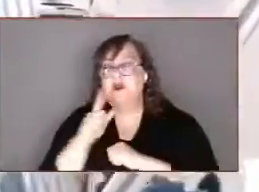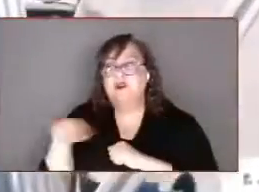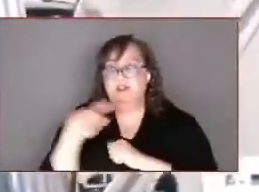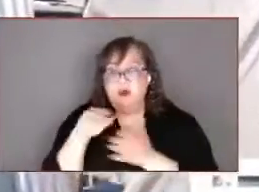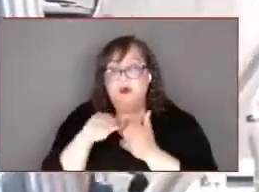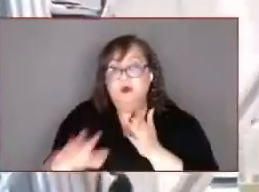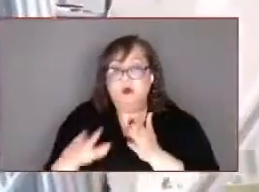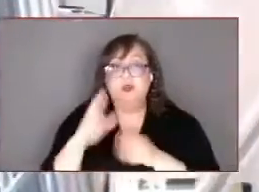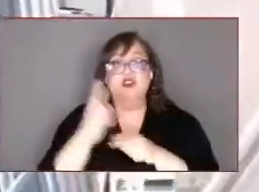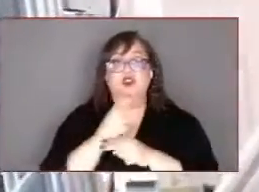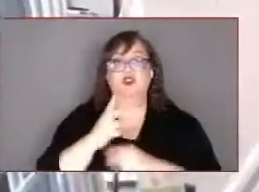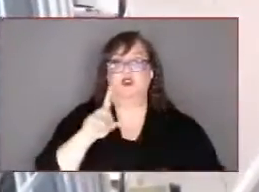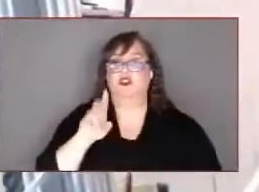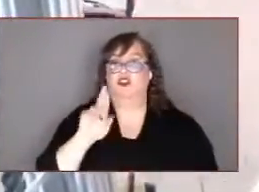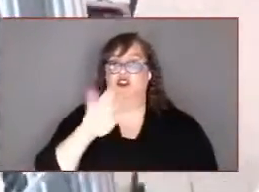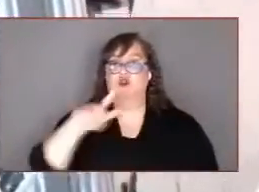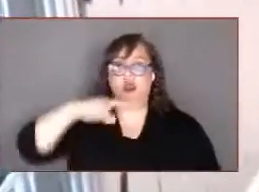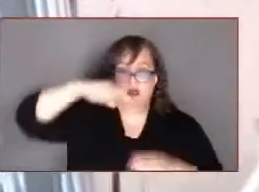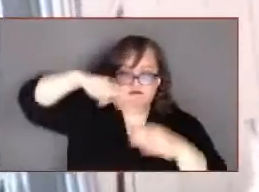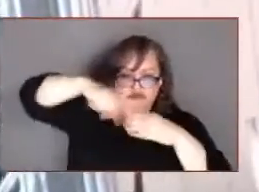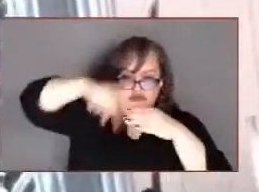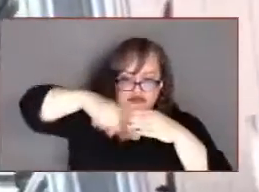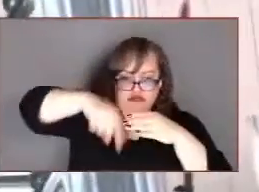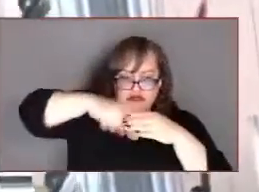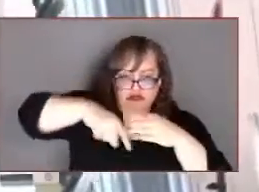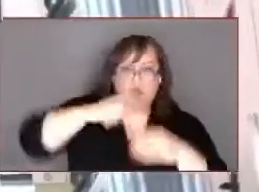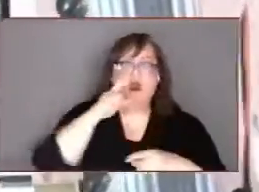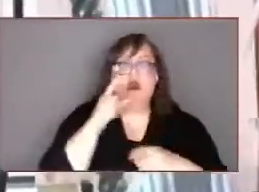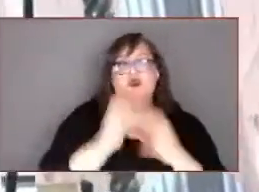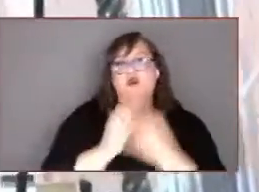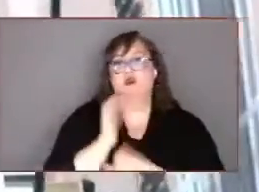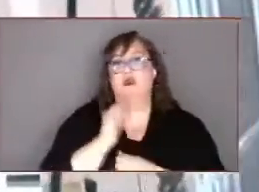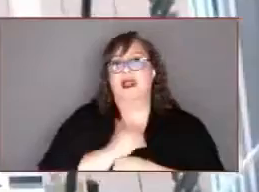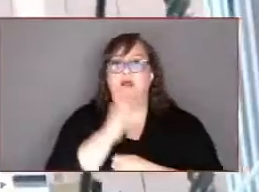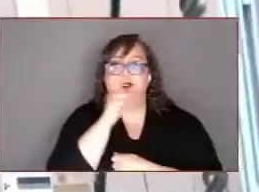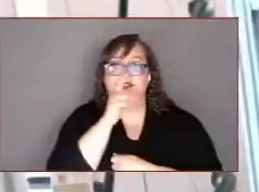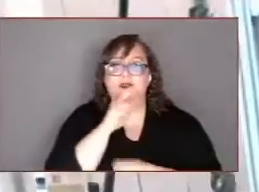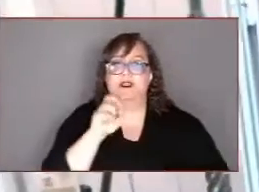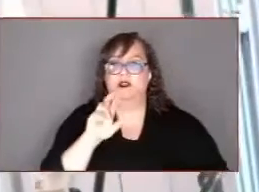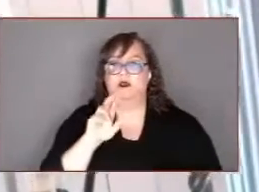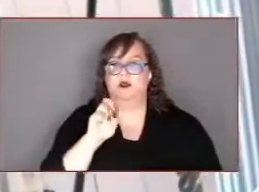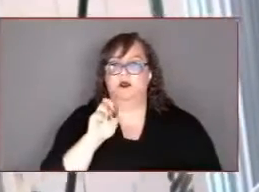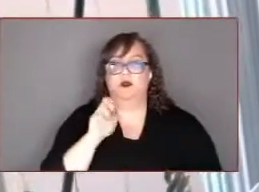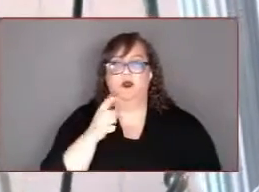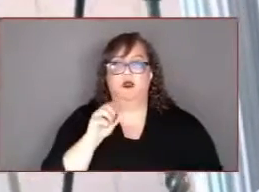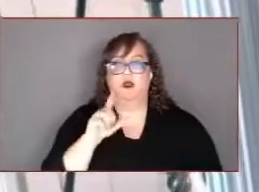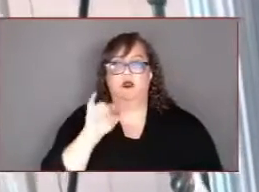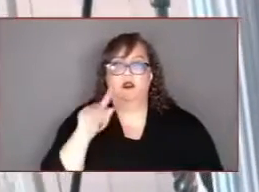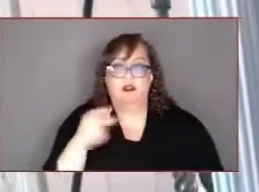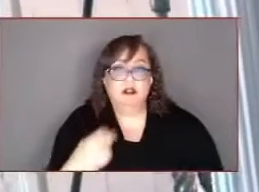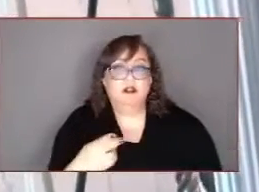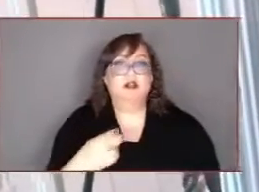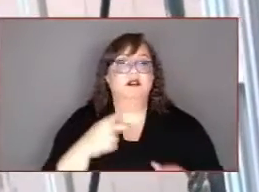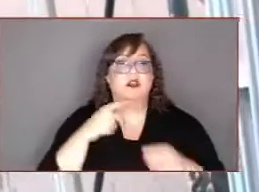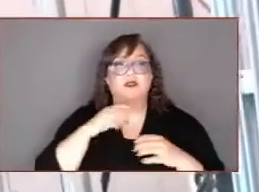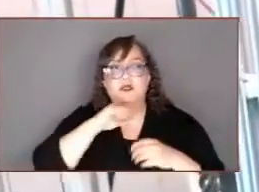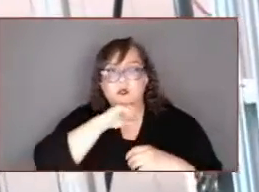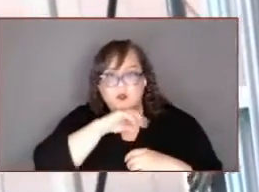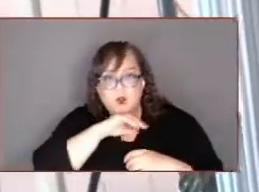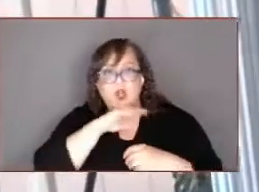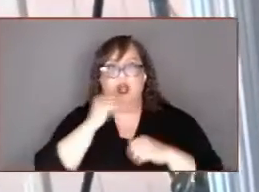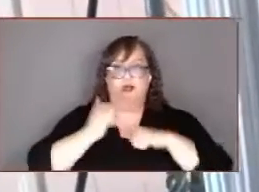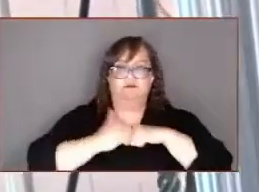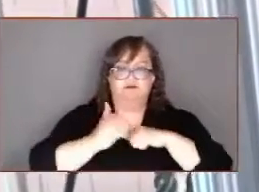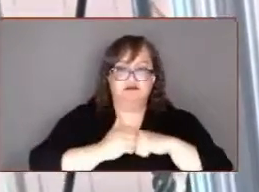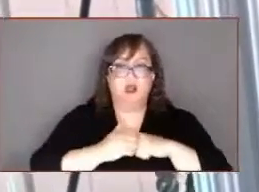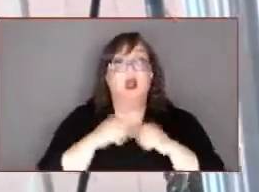the simulated lunar and Martian soil to get to the ice below it. And along the way to the ice, teams have to collect data about the layers they're